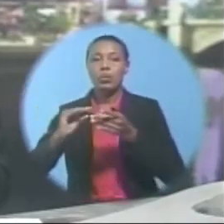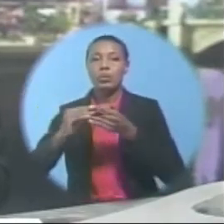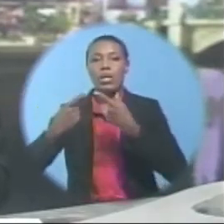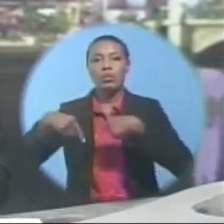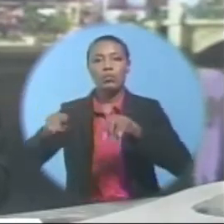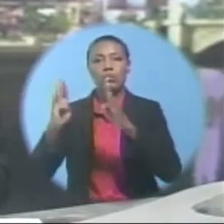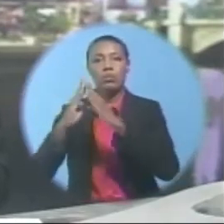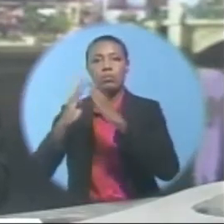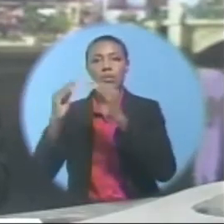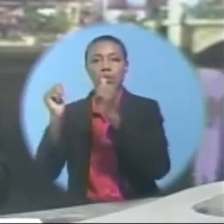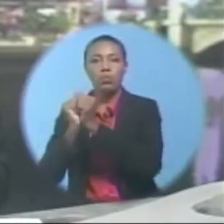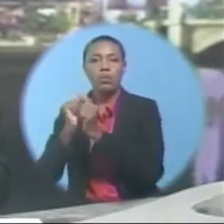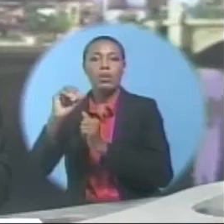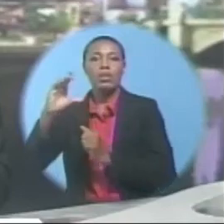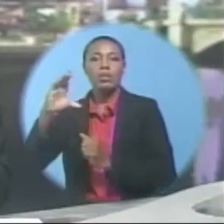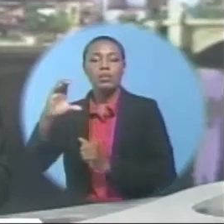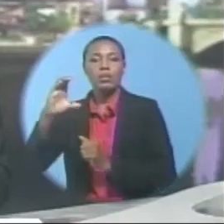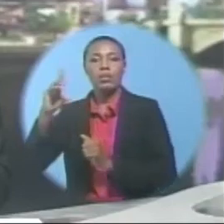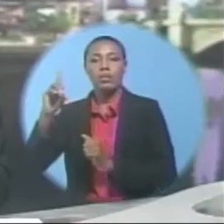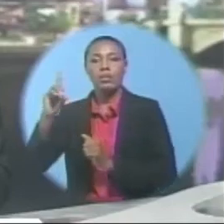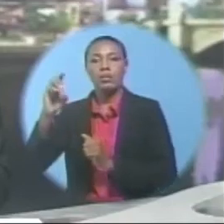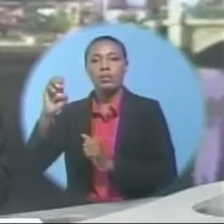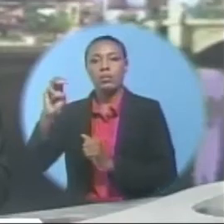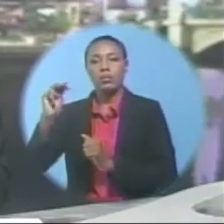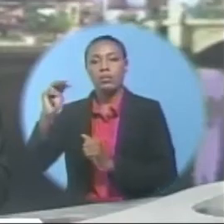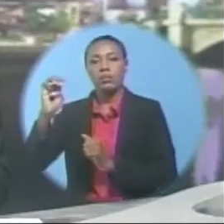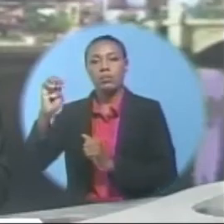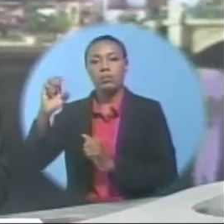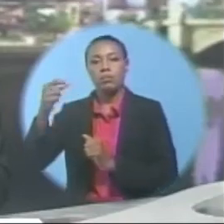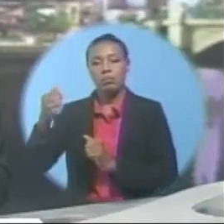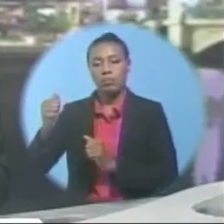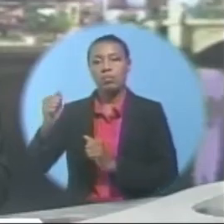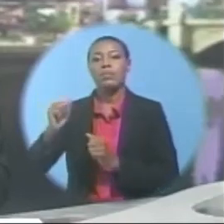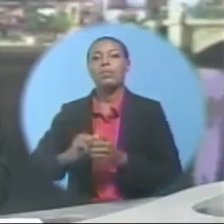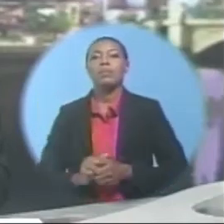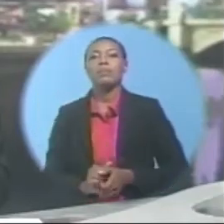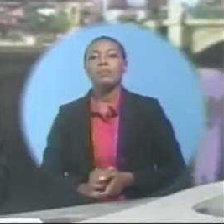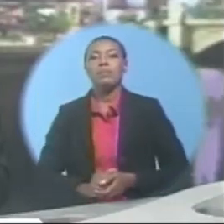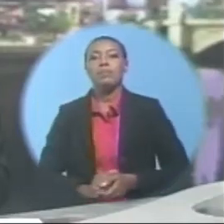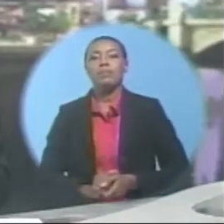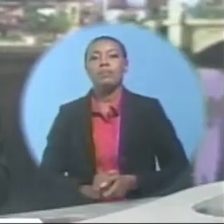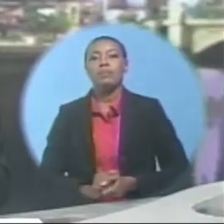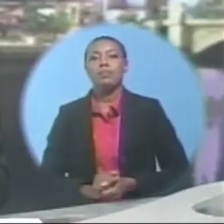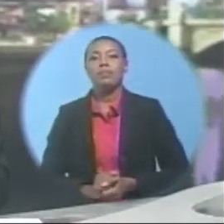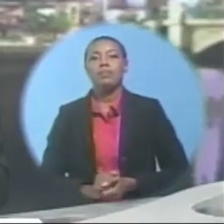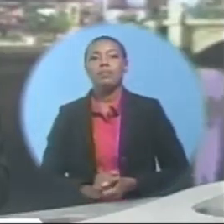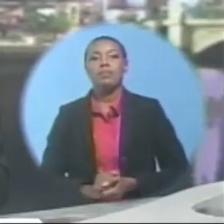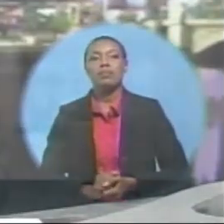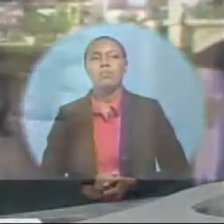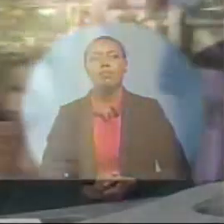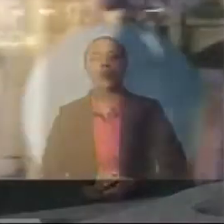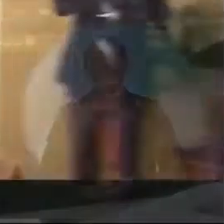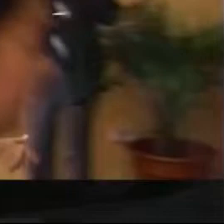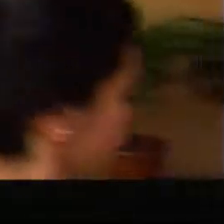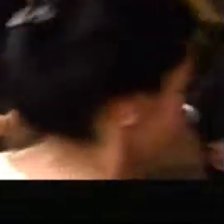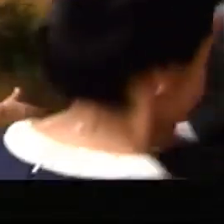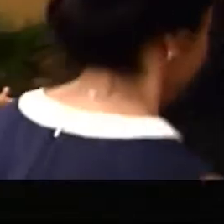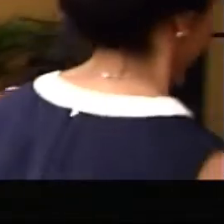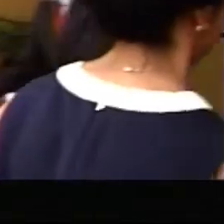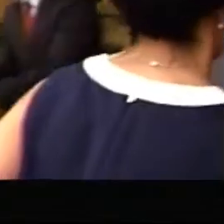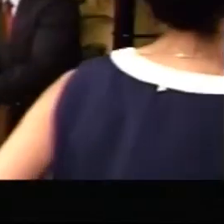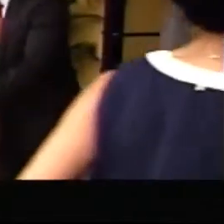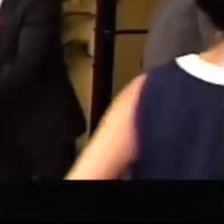with disaster management officials at the Caribbean Disaster Emergency Management Agency. After touring the